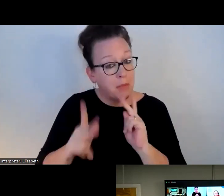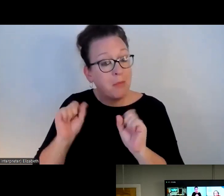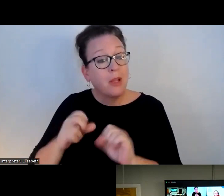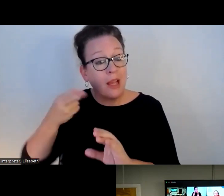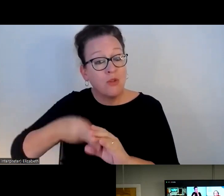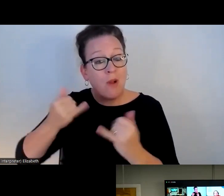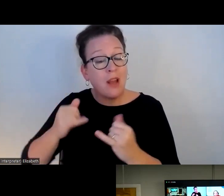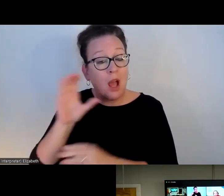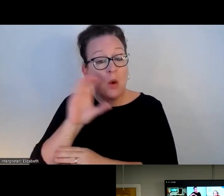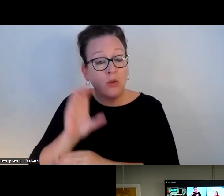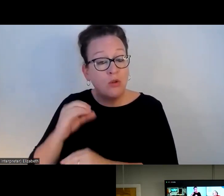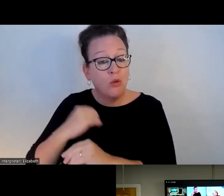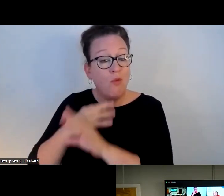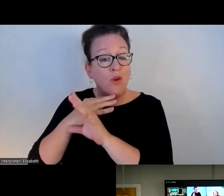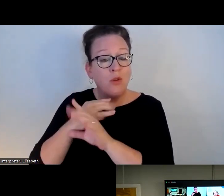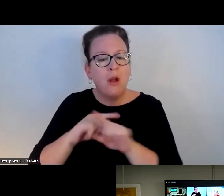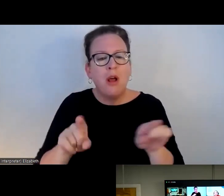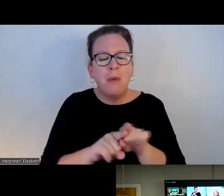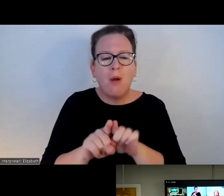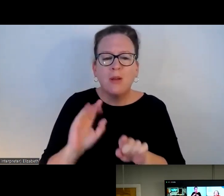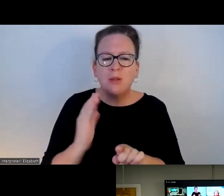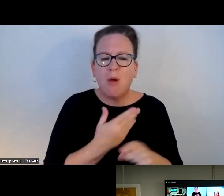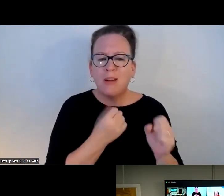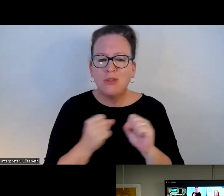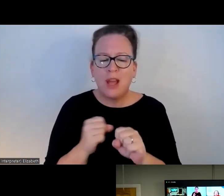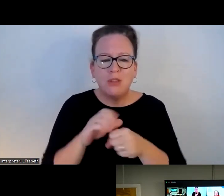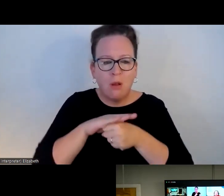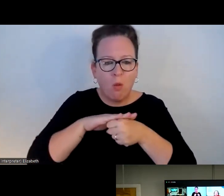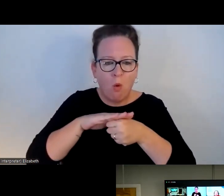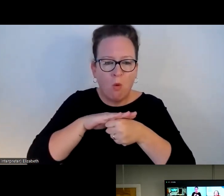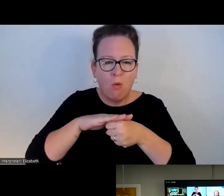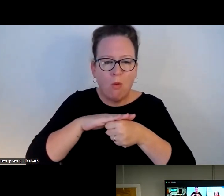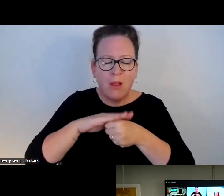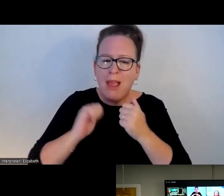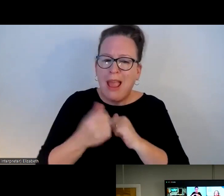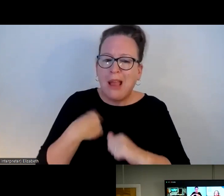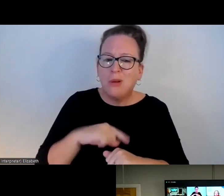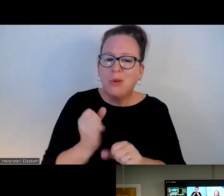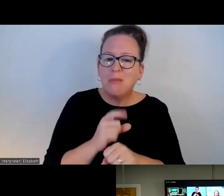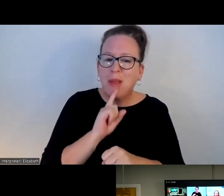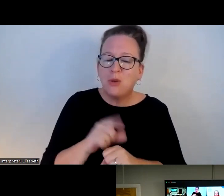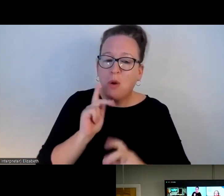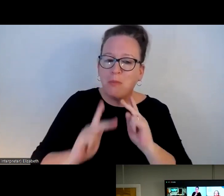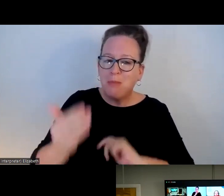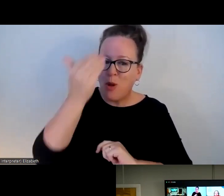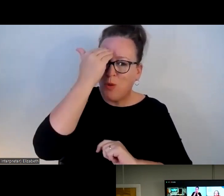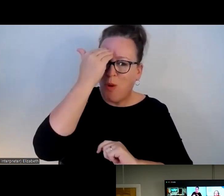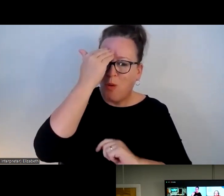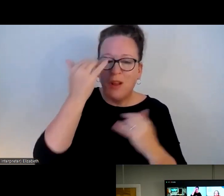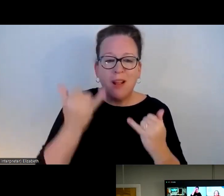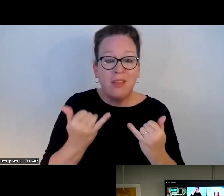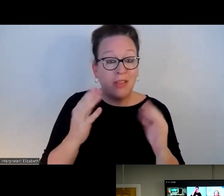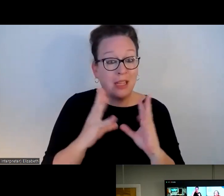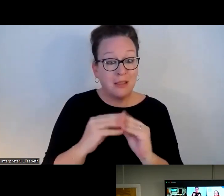but also very locally. Like, how do we make sure that folks are even aware that these meetings are